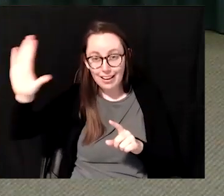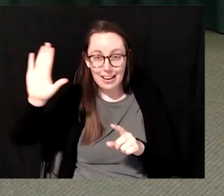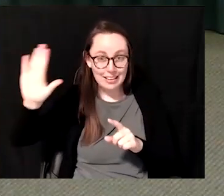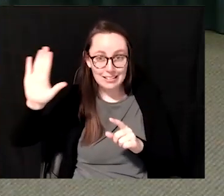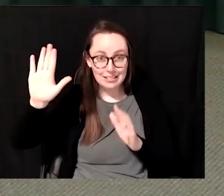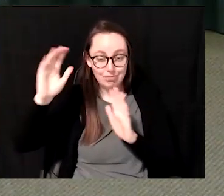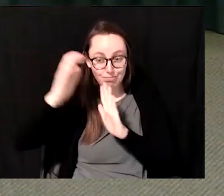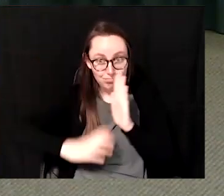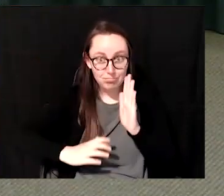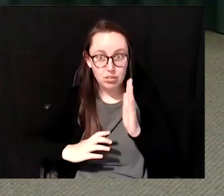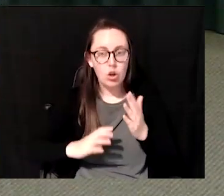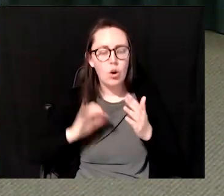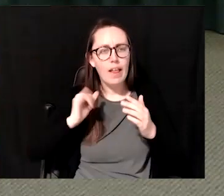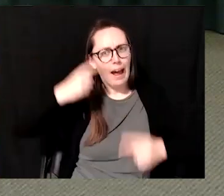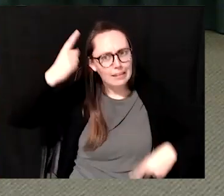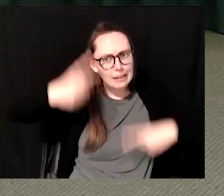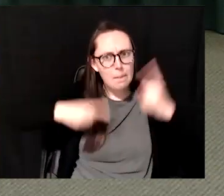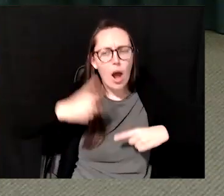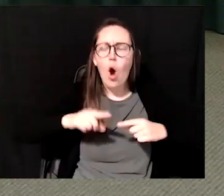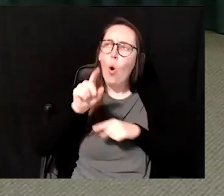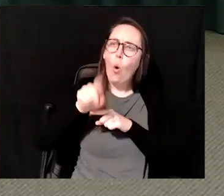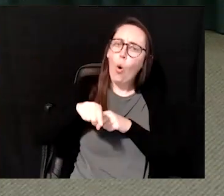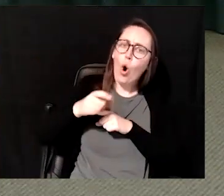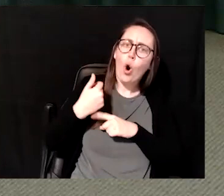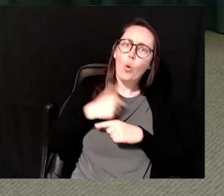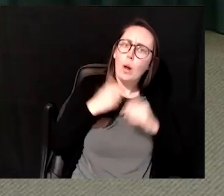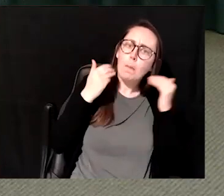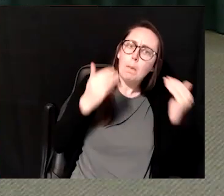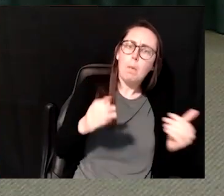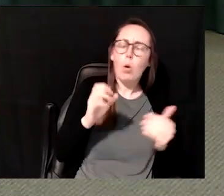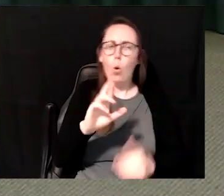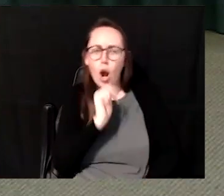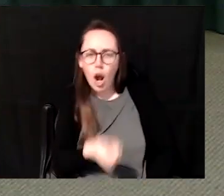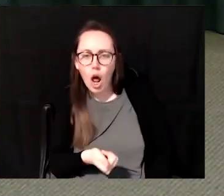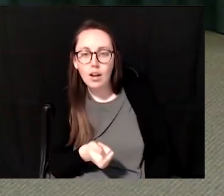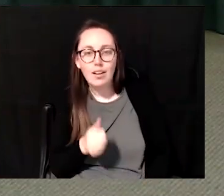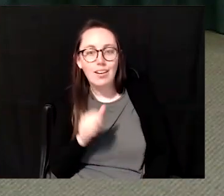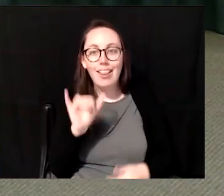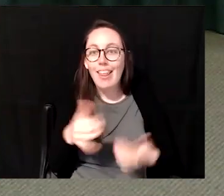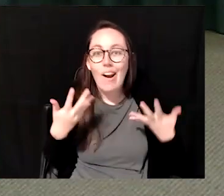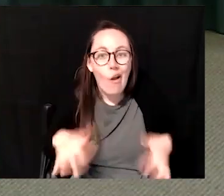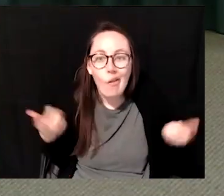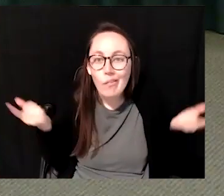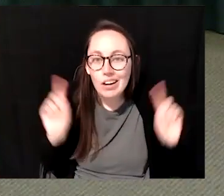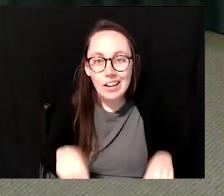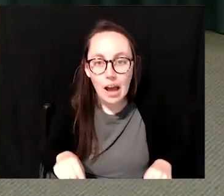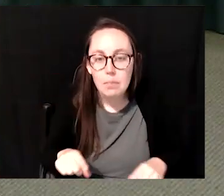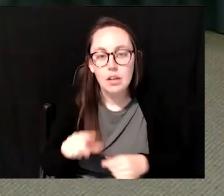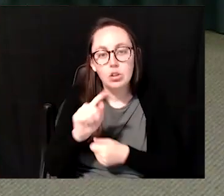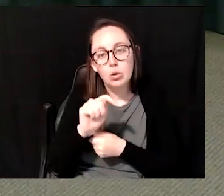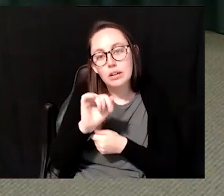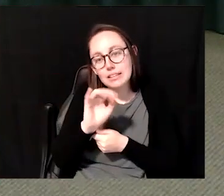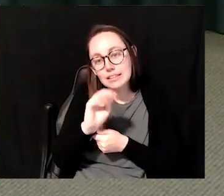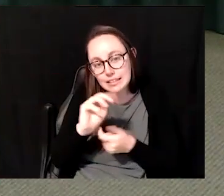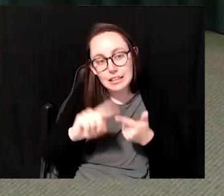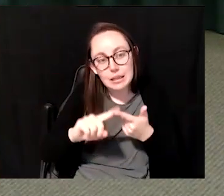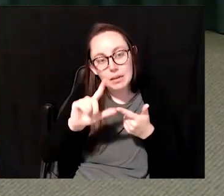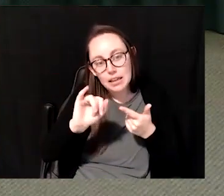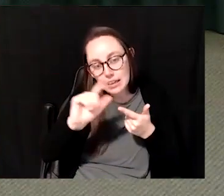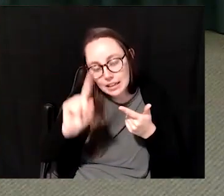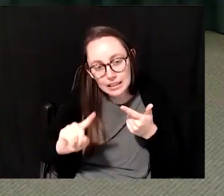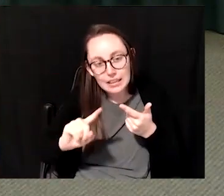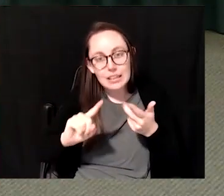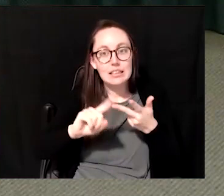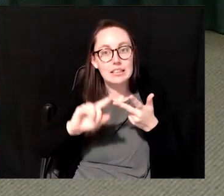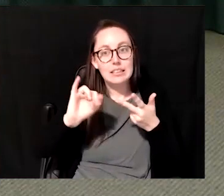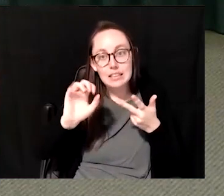we should even do this happened right and then Tim Wessel Elizabeth McLaughlin you know um Daniel clip Ian good now like all of you are on that five